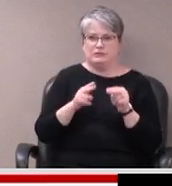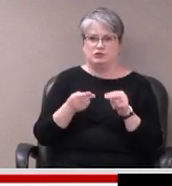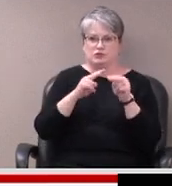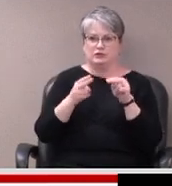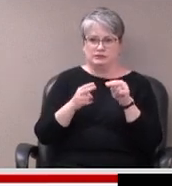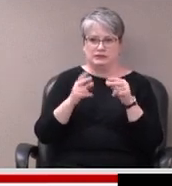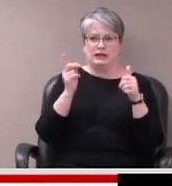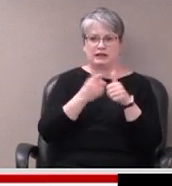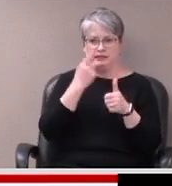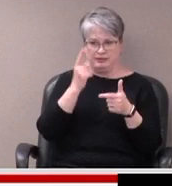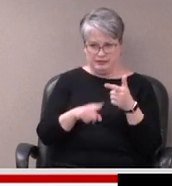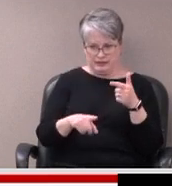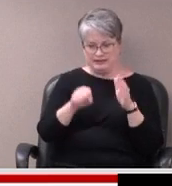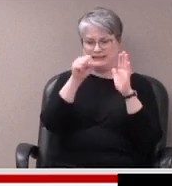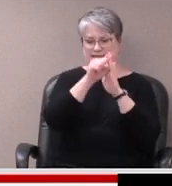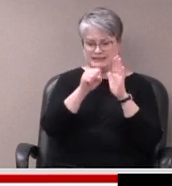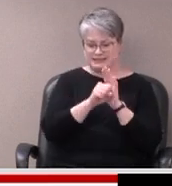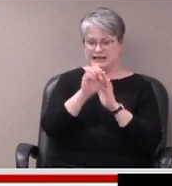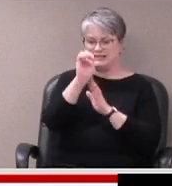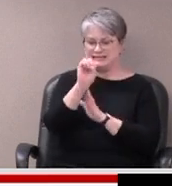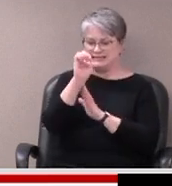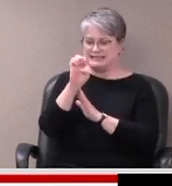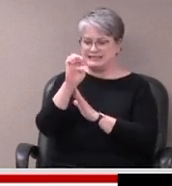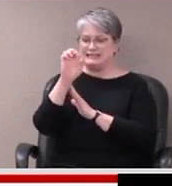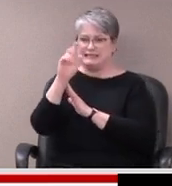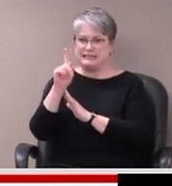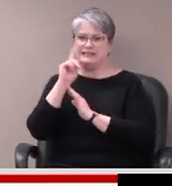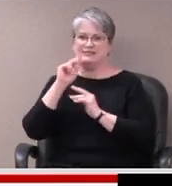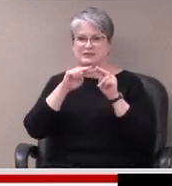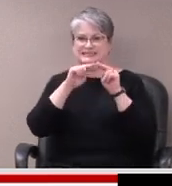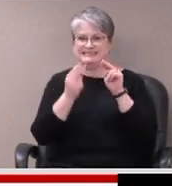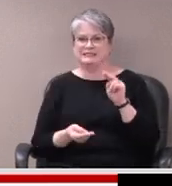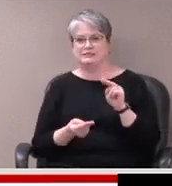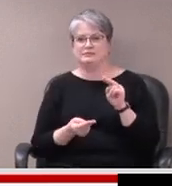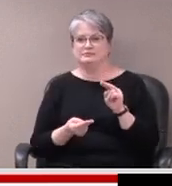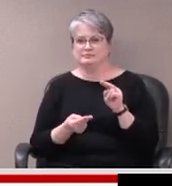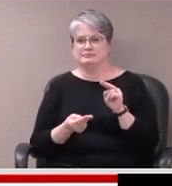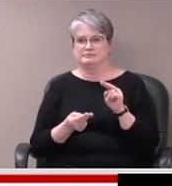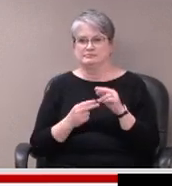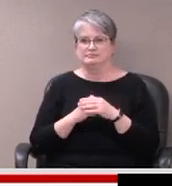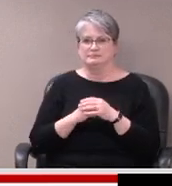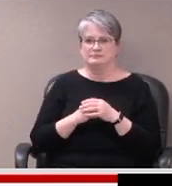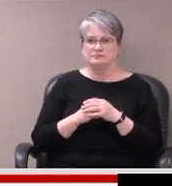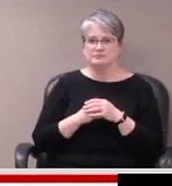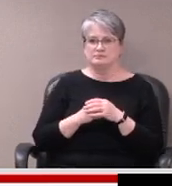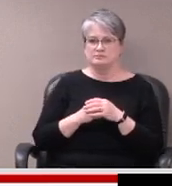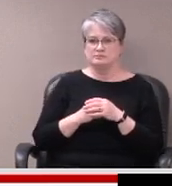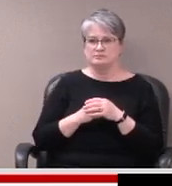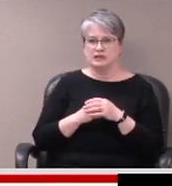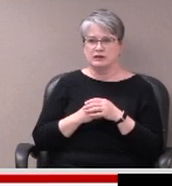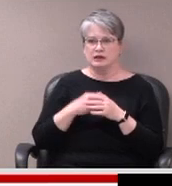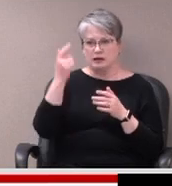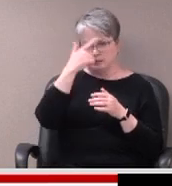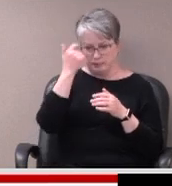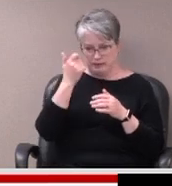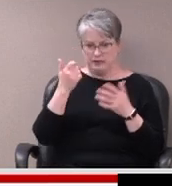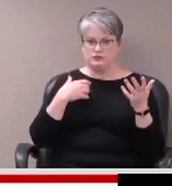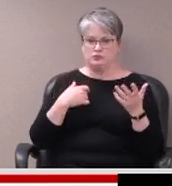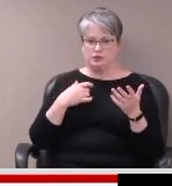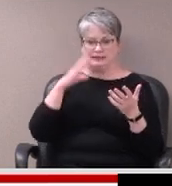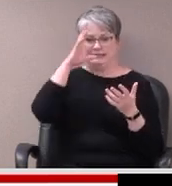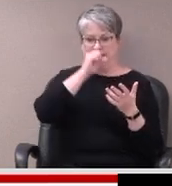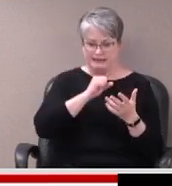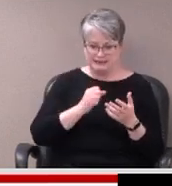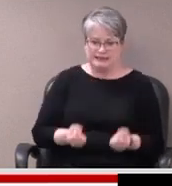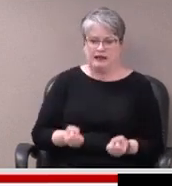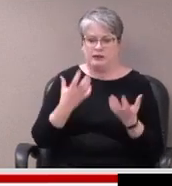state SEEK will decrease. So because of the assumption of the assessment